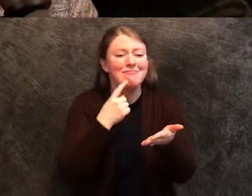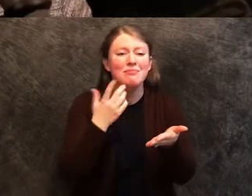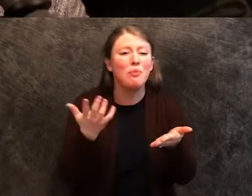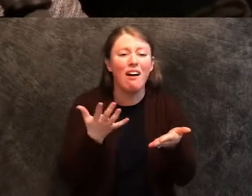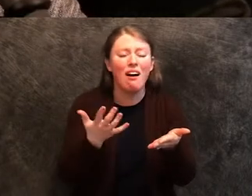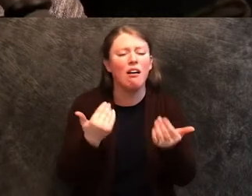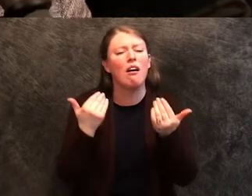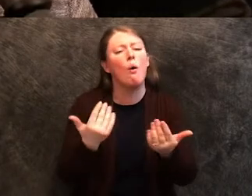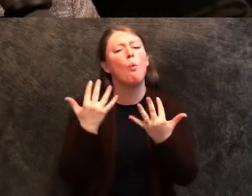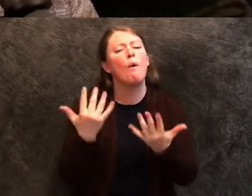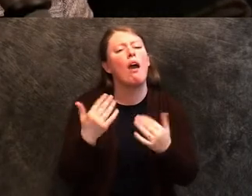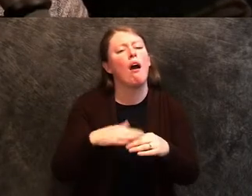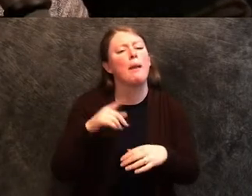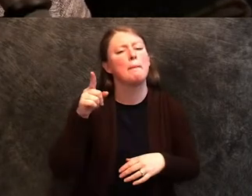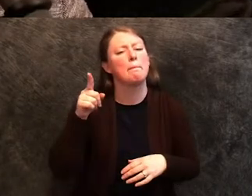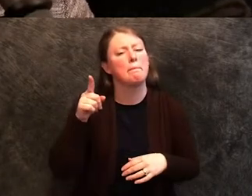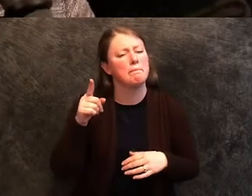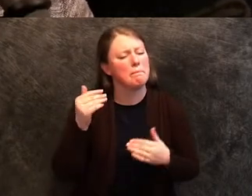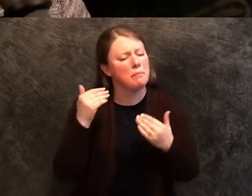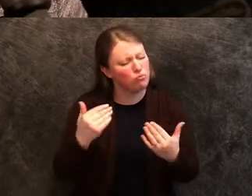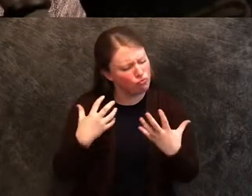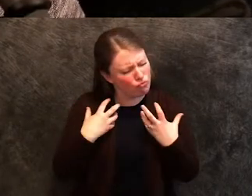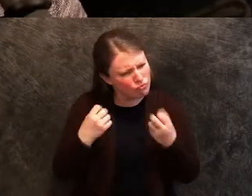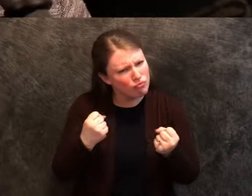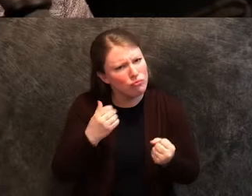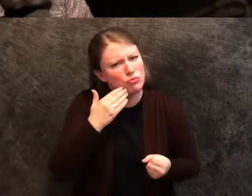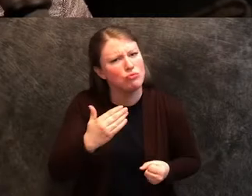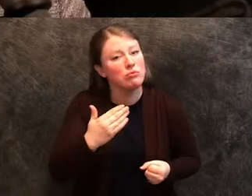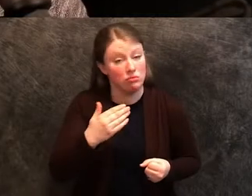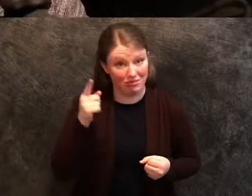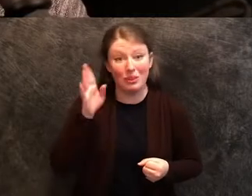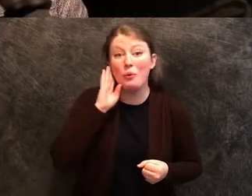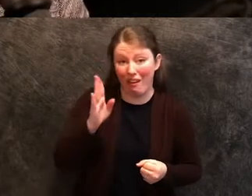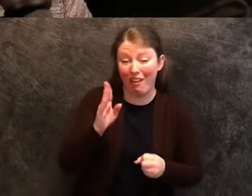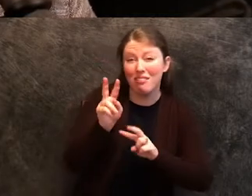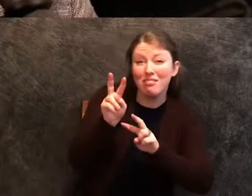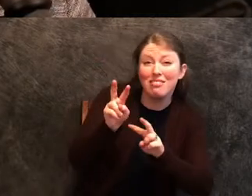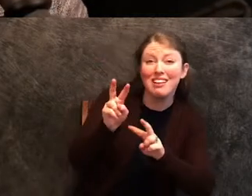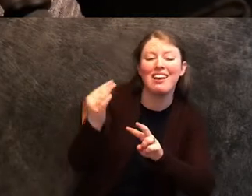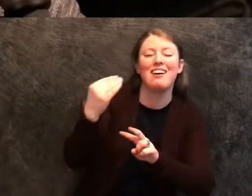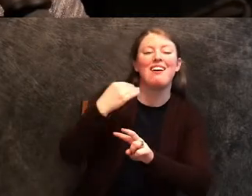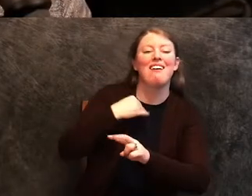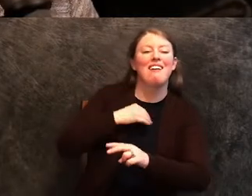wait on the Lord, be of good courage, and he shall strengthen our hearts.